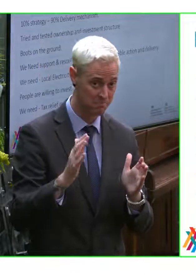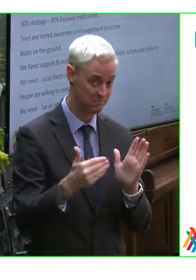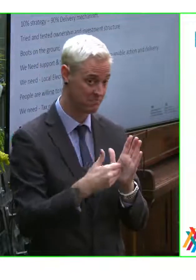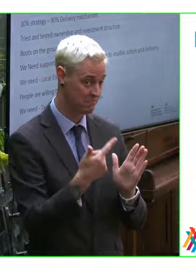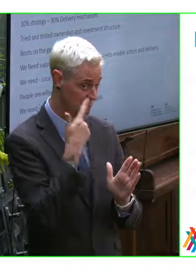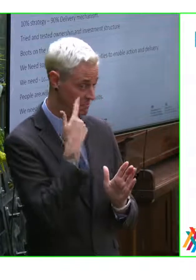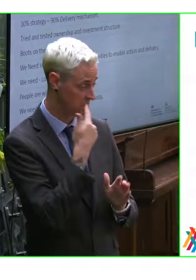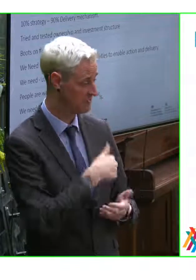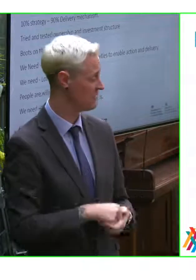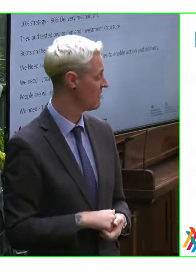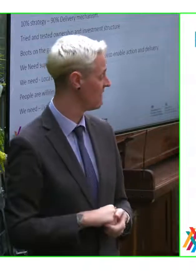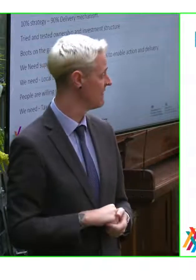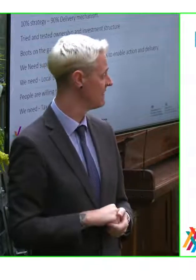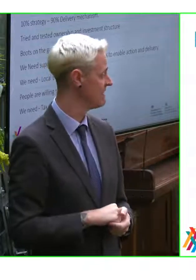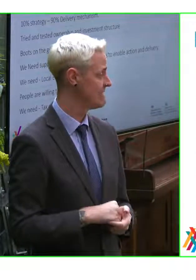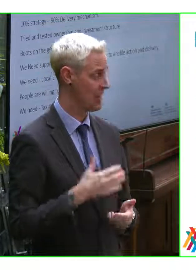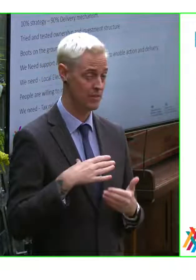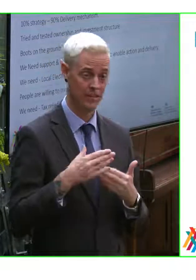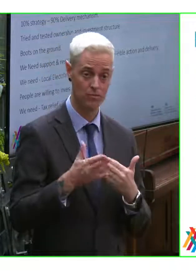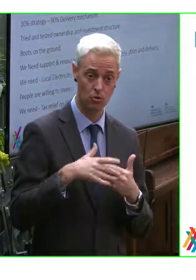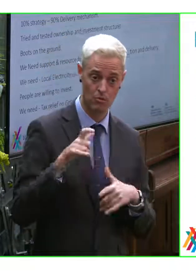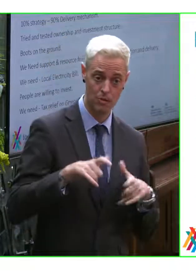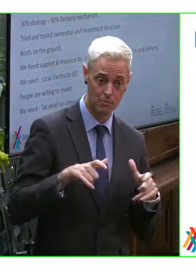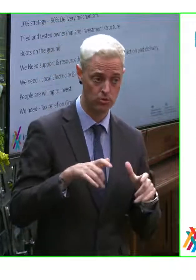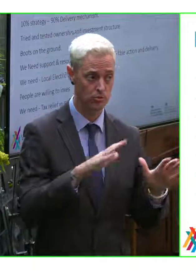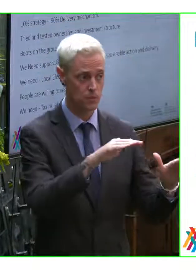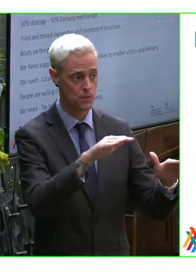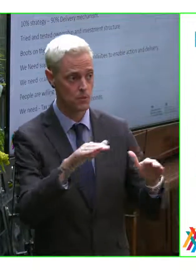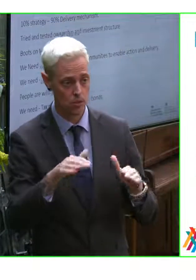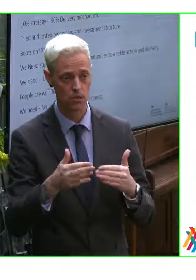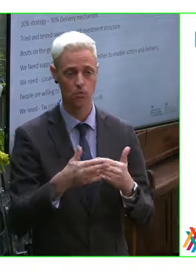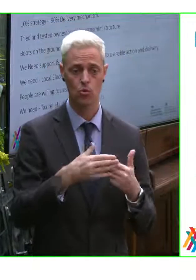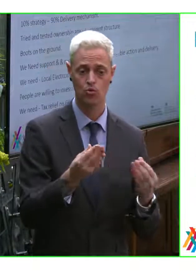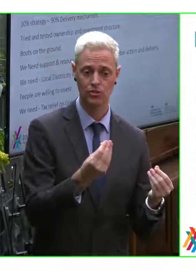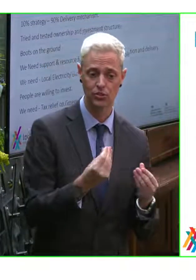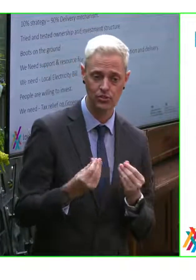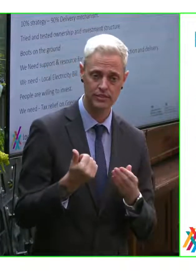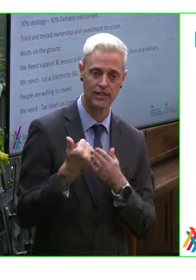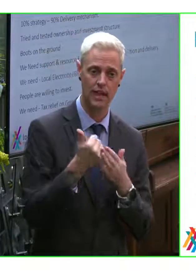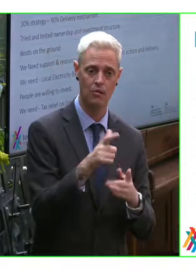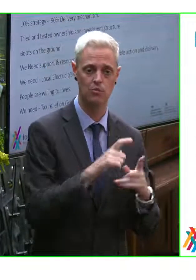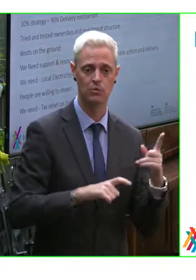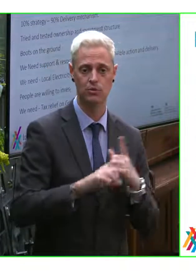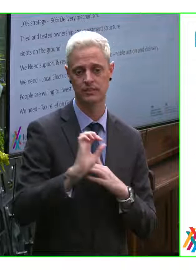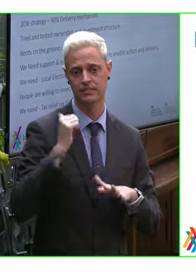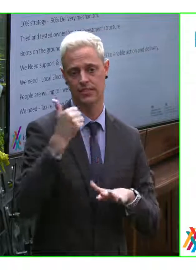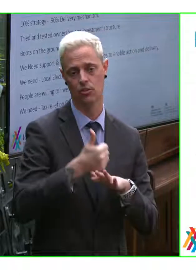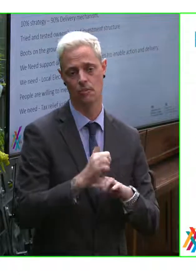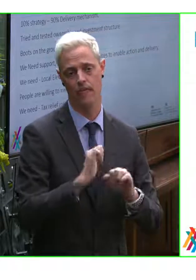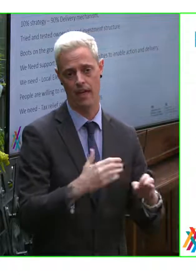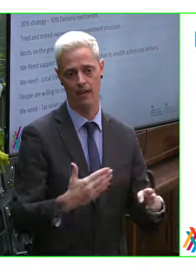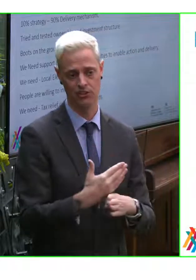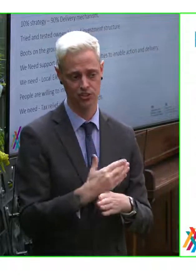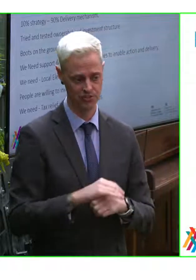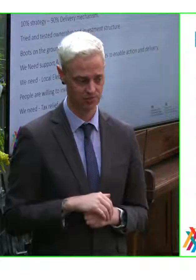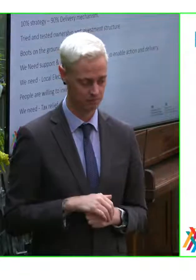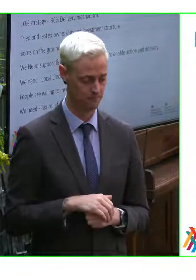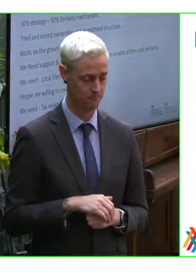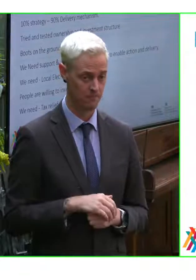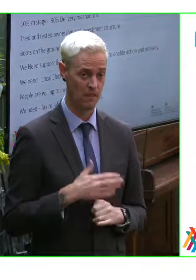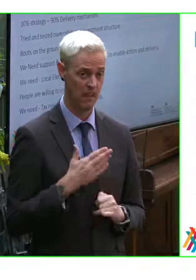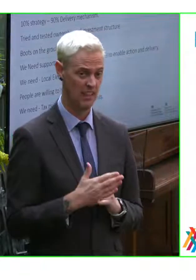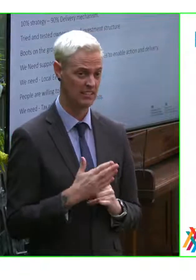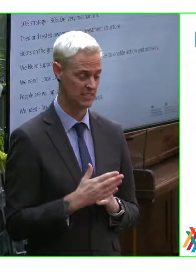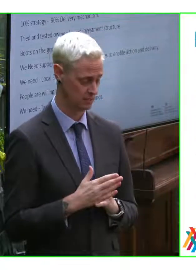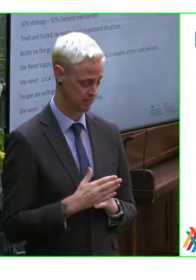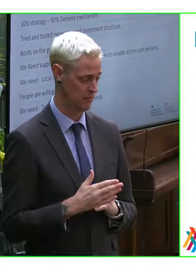And boots on the ground. We need more boots on the ground. We need more resources to help communities deliver this kind of action. And last but not least, we